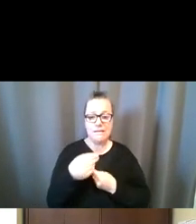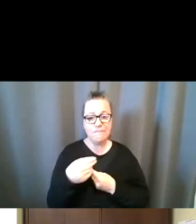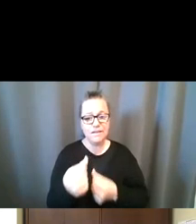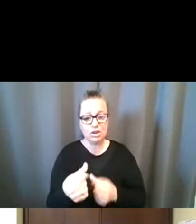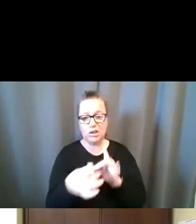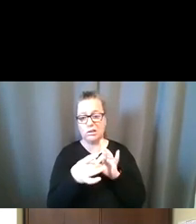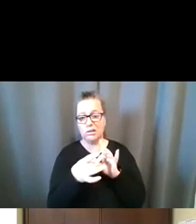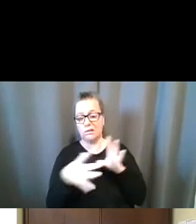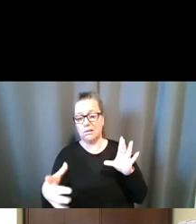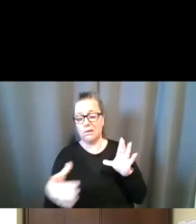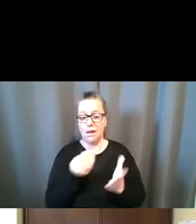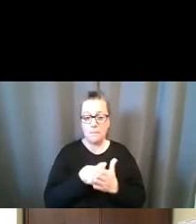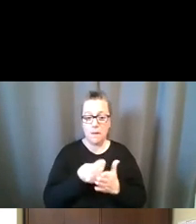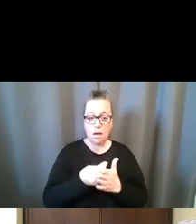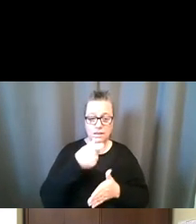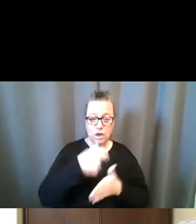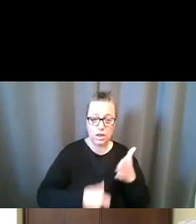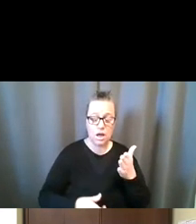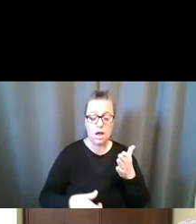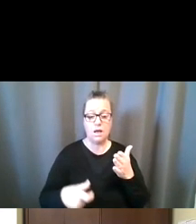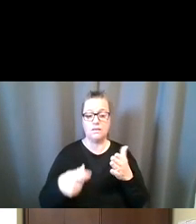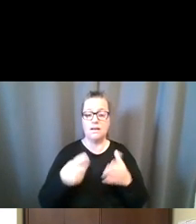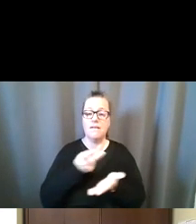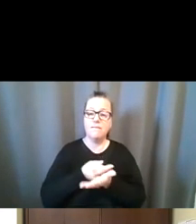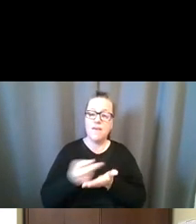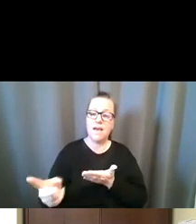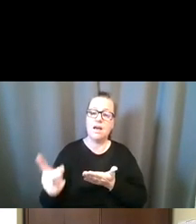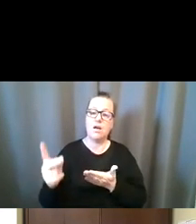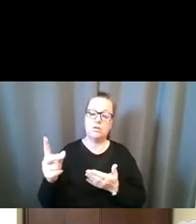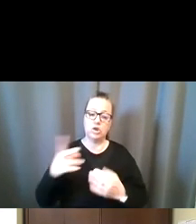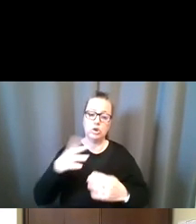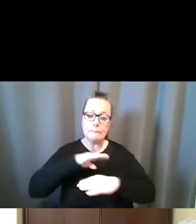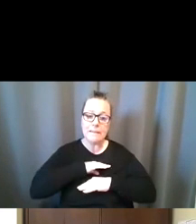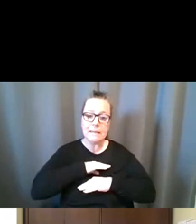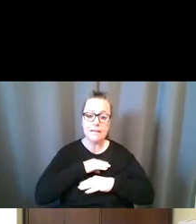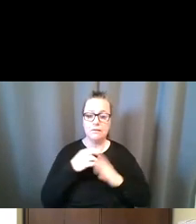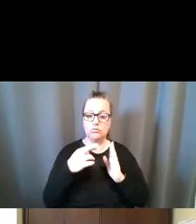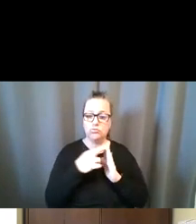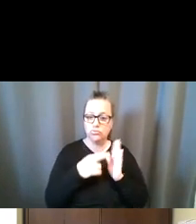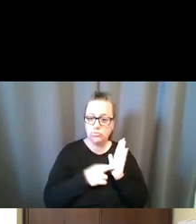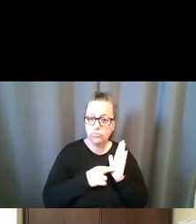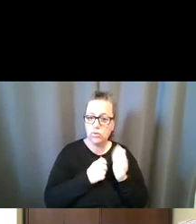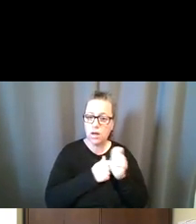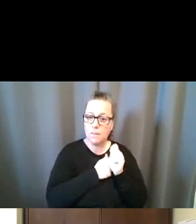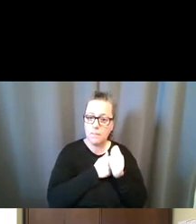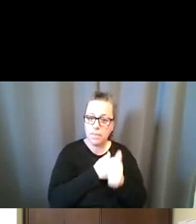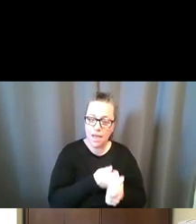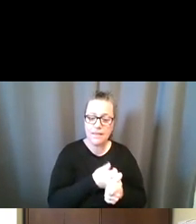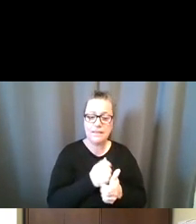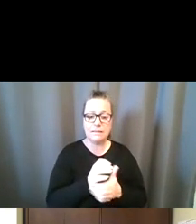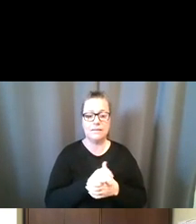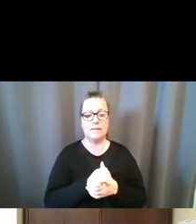disengagement, monetary costs. We fail to meet regulation. Regulatory compliance is at